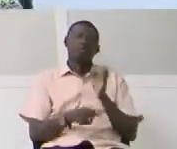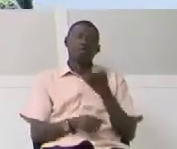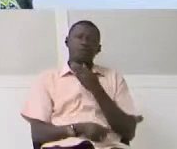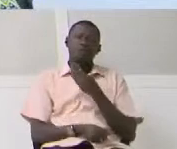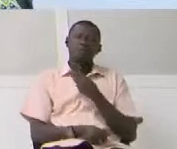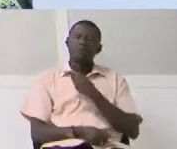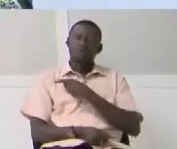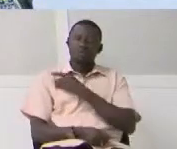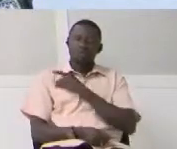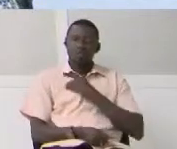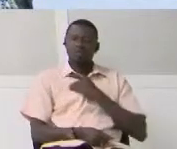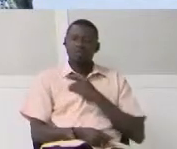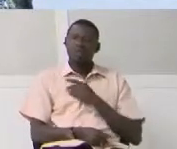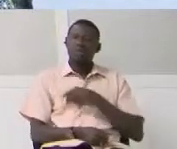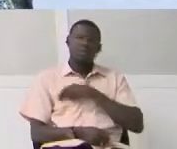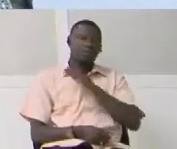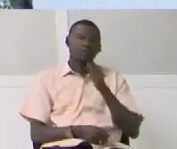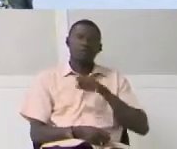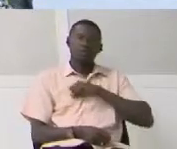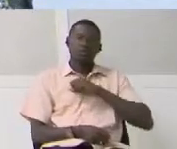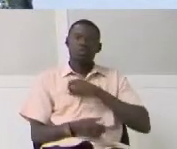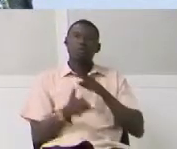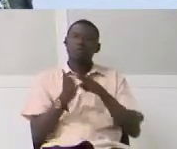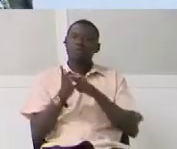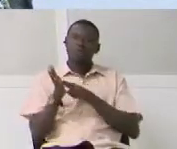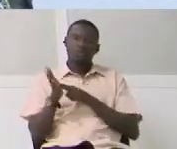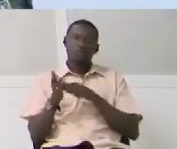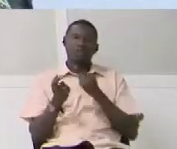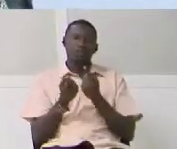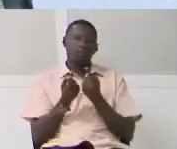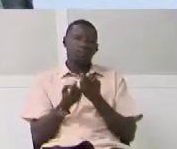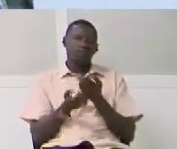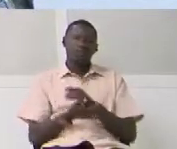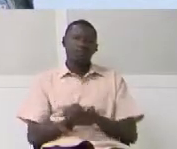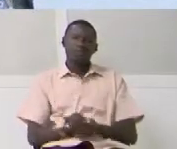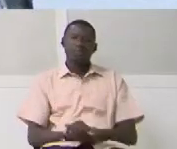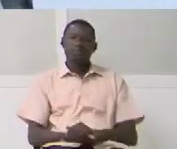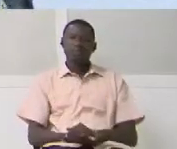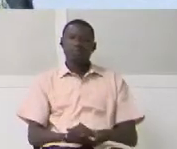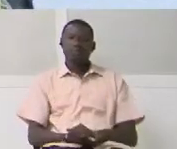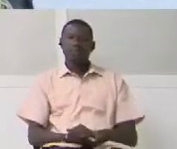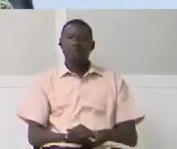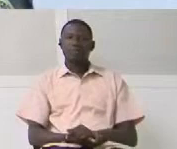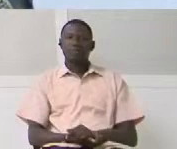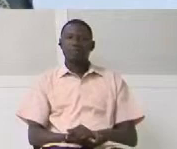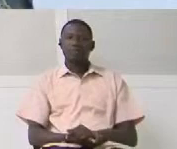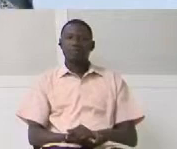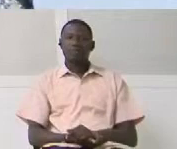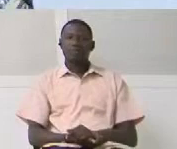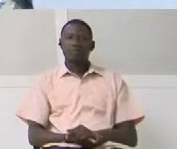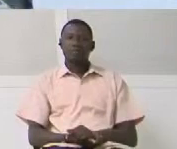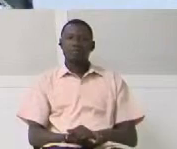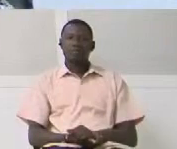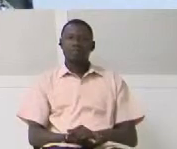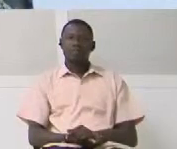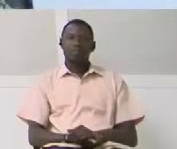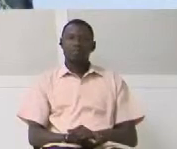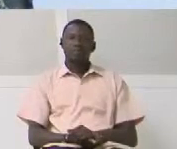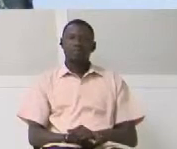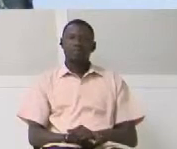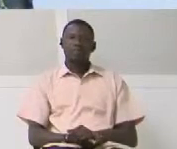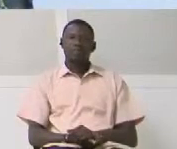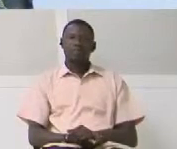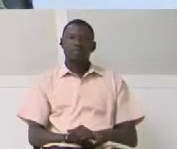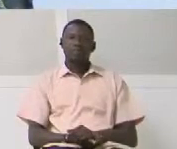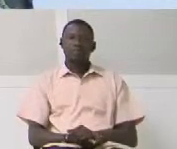mate sami. Is a boy bin defa son on fede. Each contributor gana wan bi yon defa dem on be yahoo. Each contributor